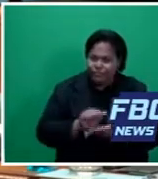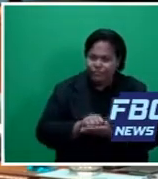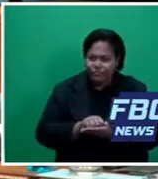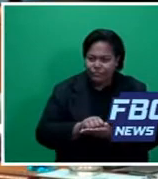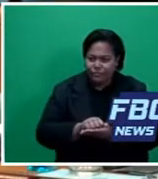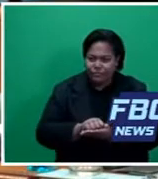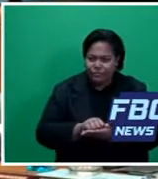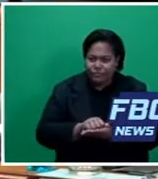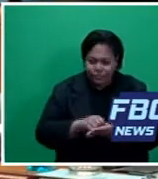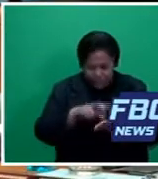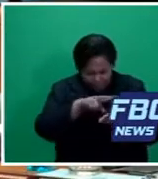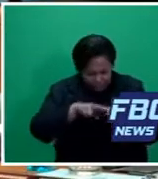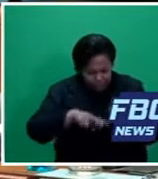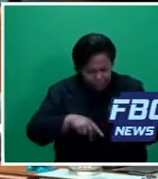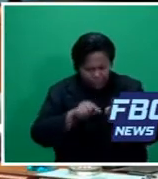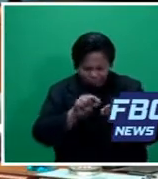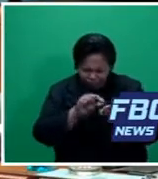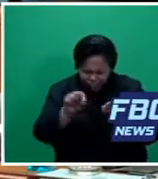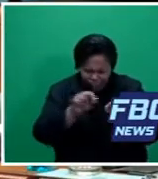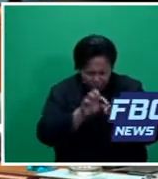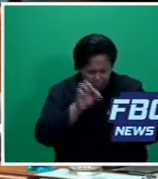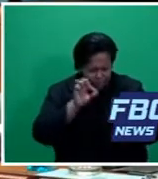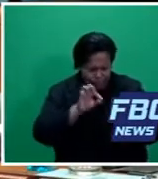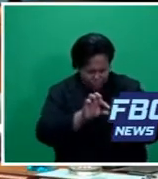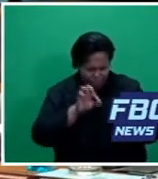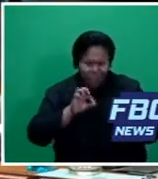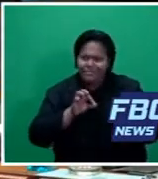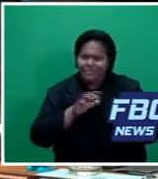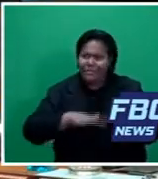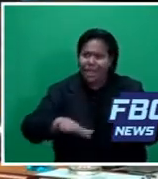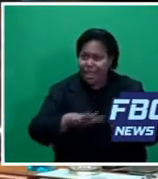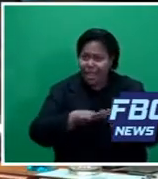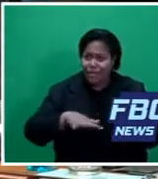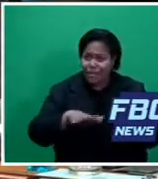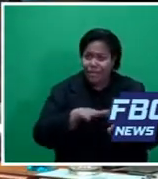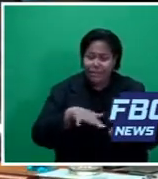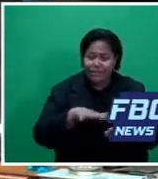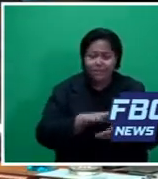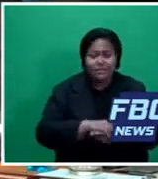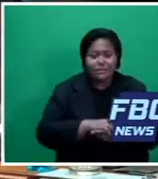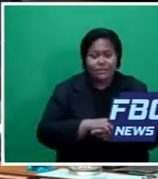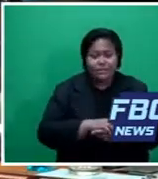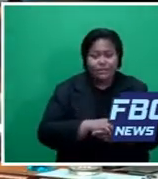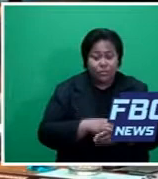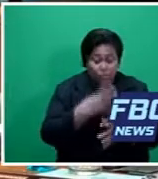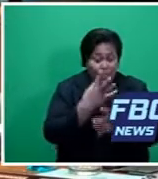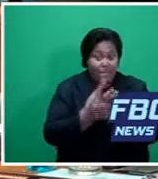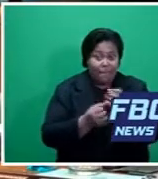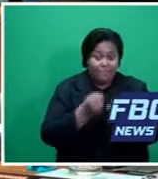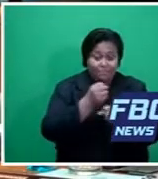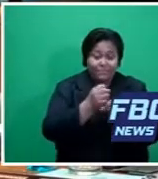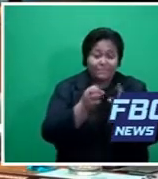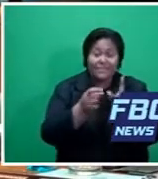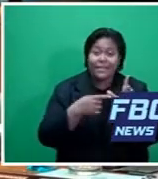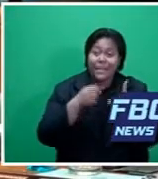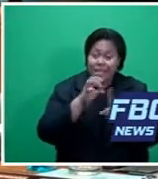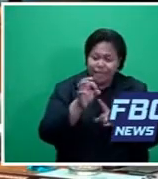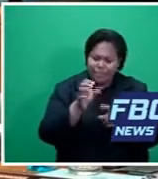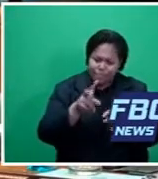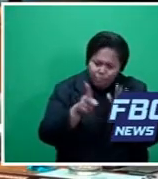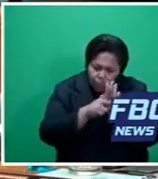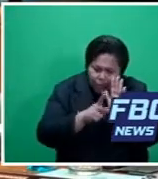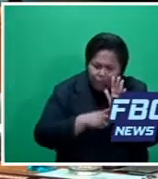and point out the various areas or various gaps in policy, in planning that needs to